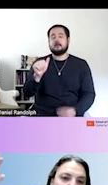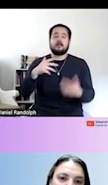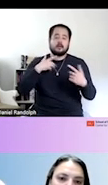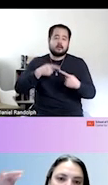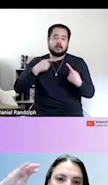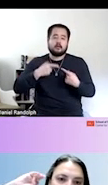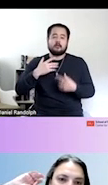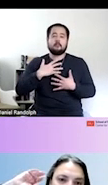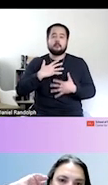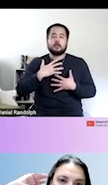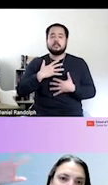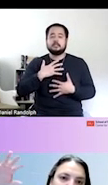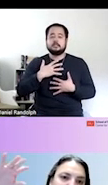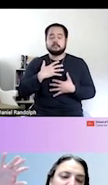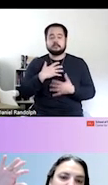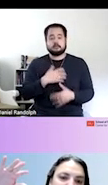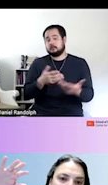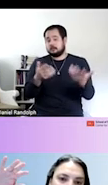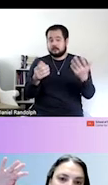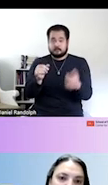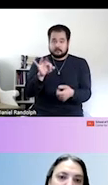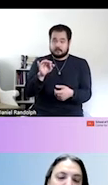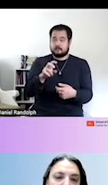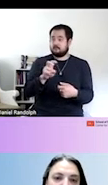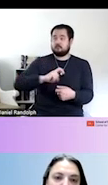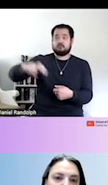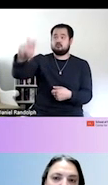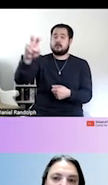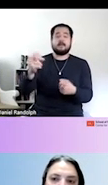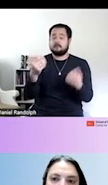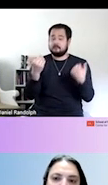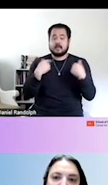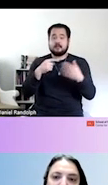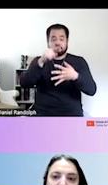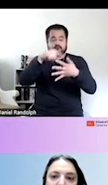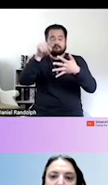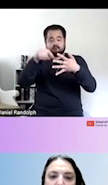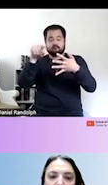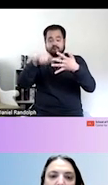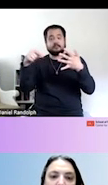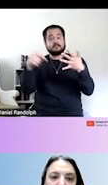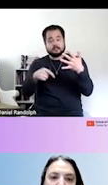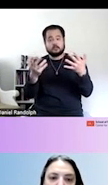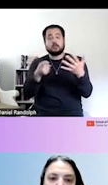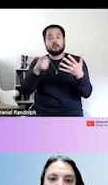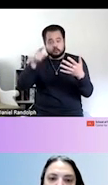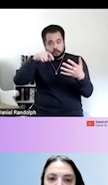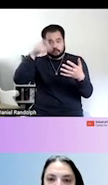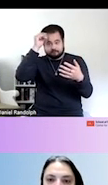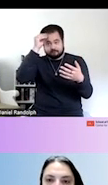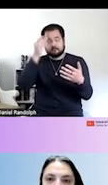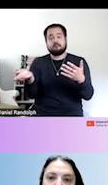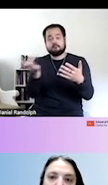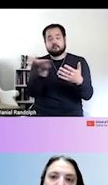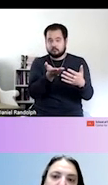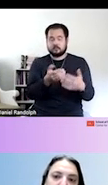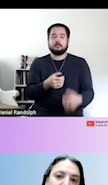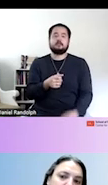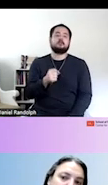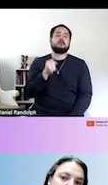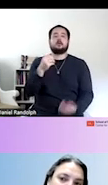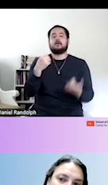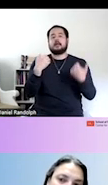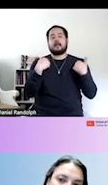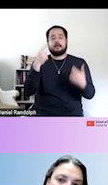little checklist that says, here's the things you should be thinking about, remembering that you need that spacer, or, and so we have them for feeding tubes, children